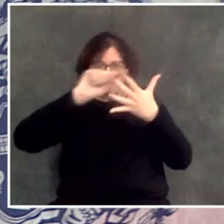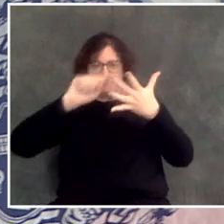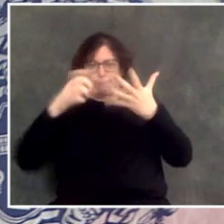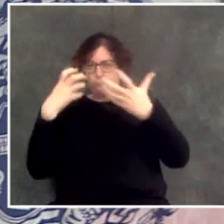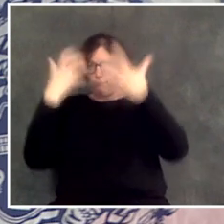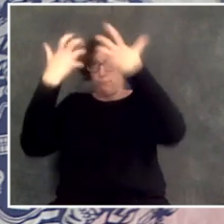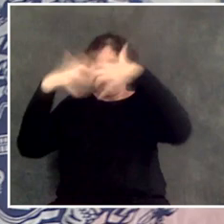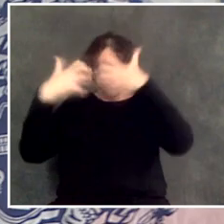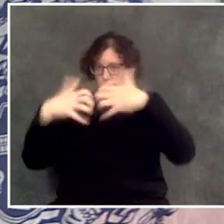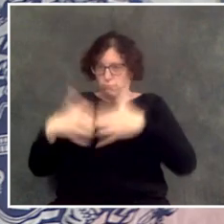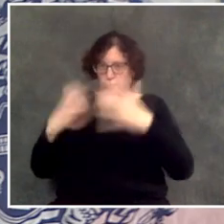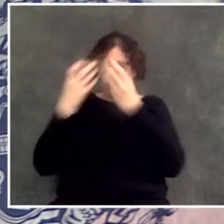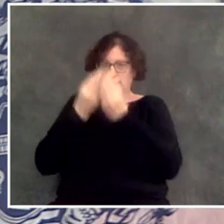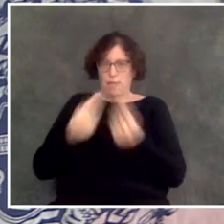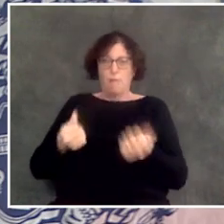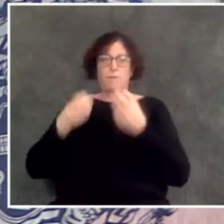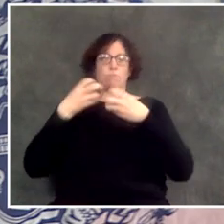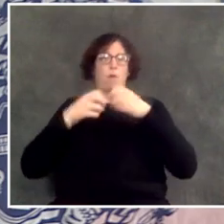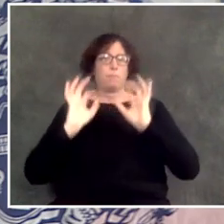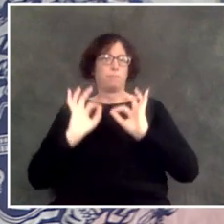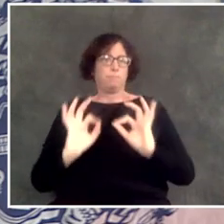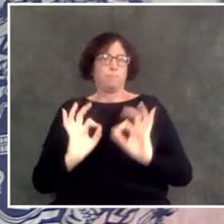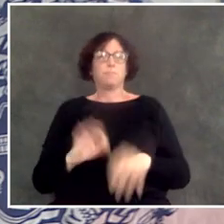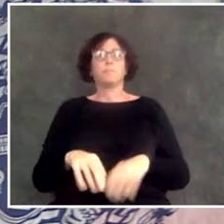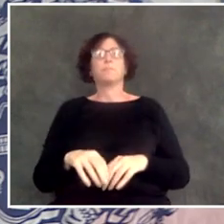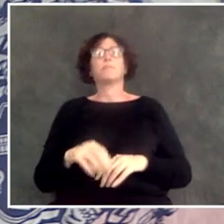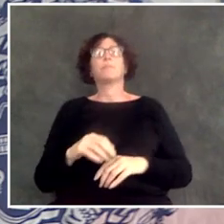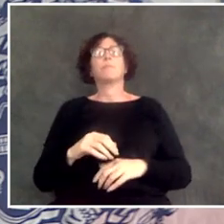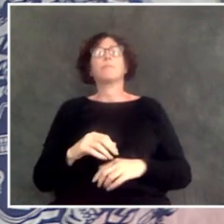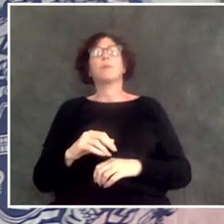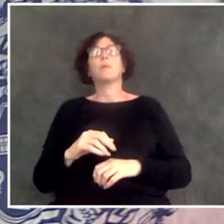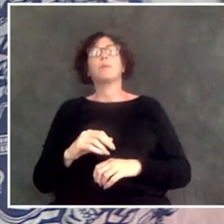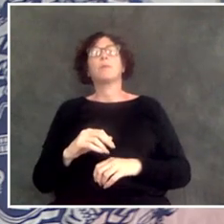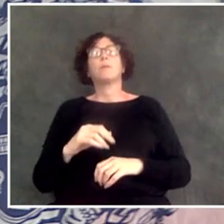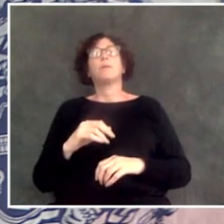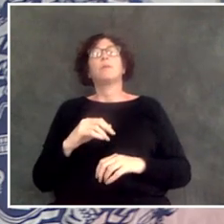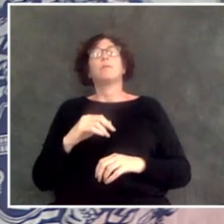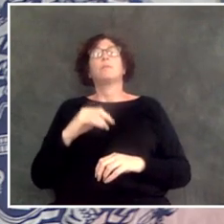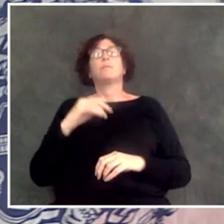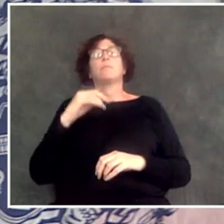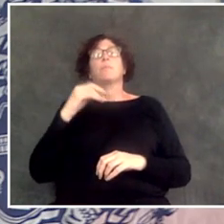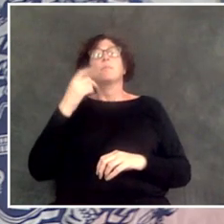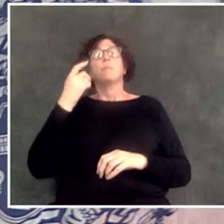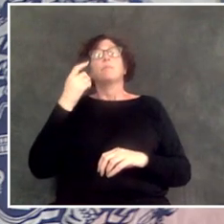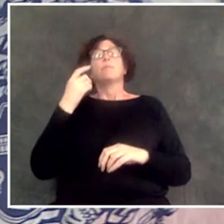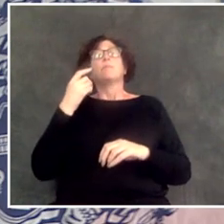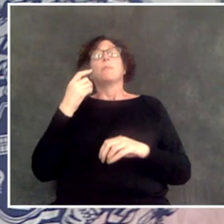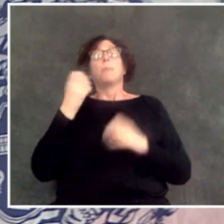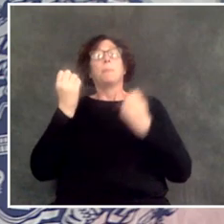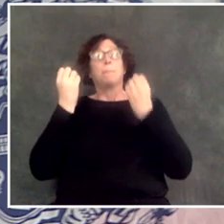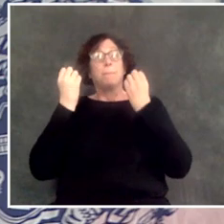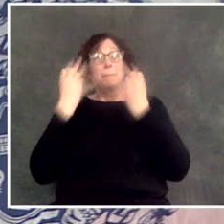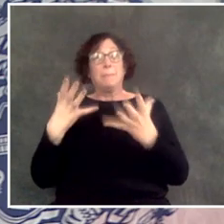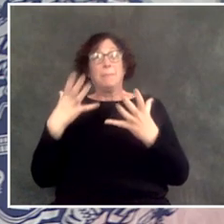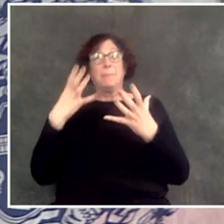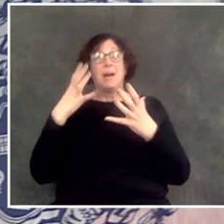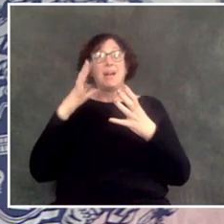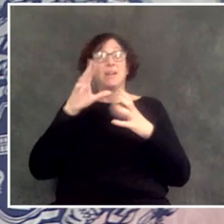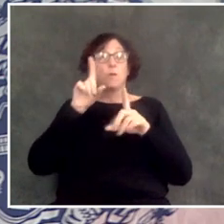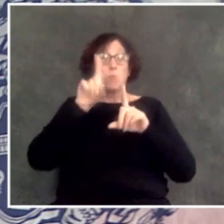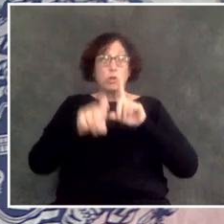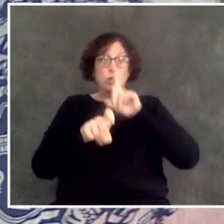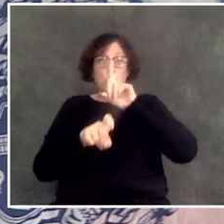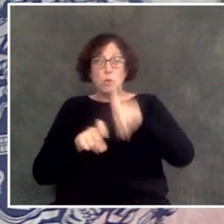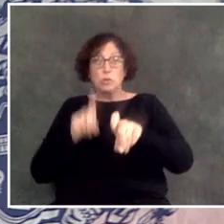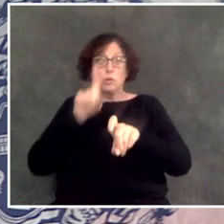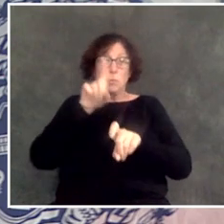this is pretty straight up, that because many of the questions and concerns that we raise in these press conferences are about the healthcare